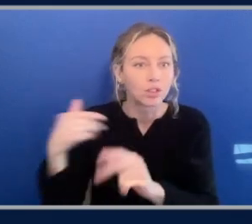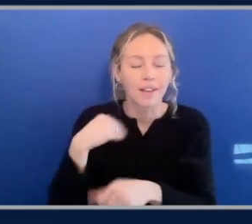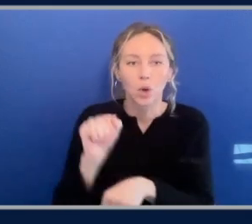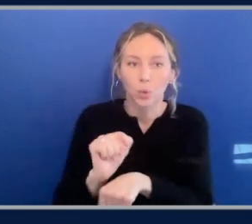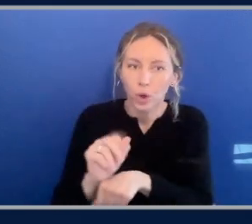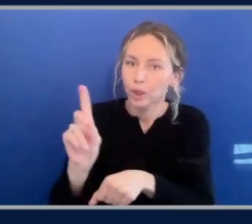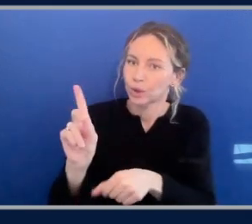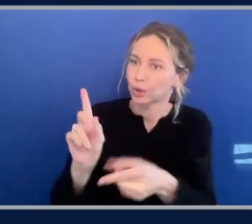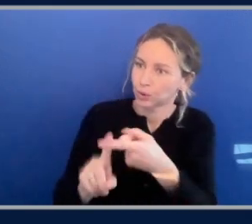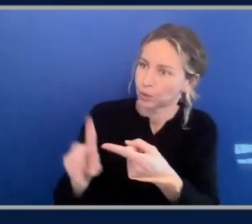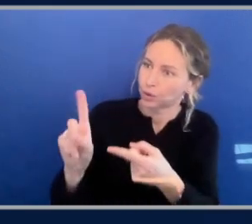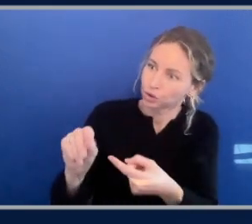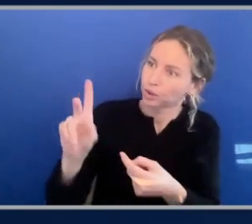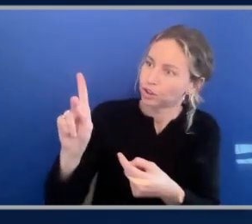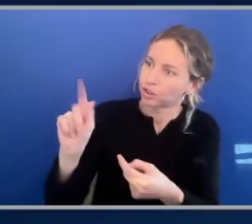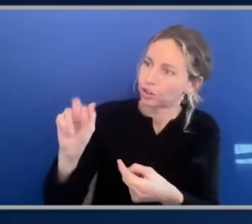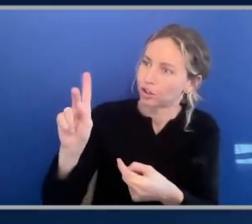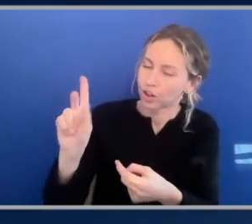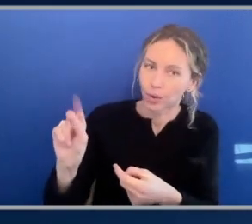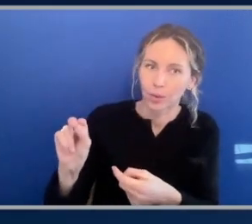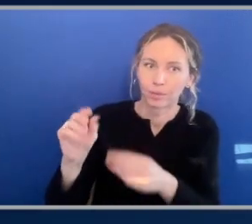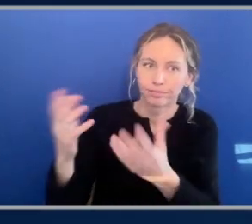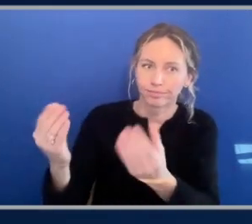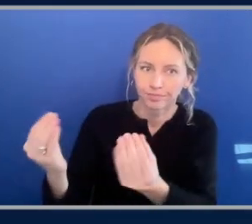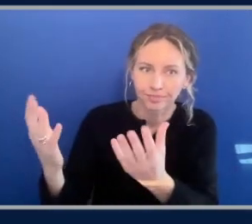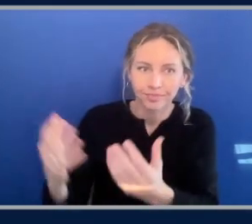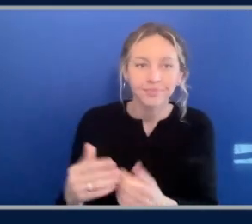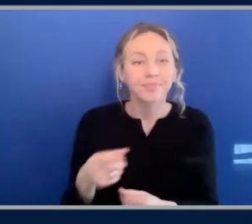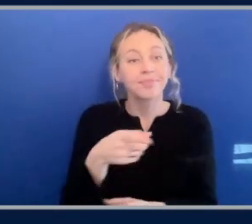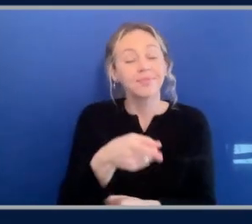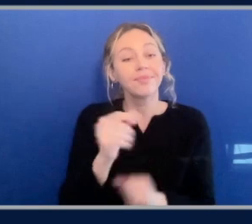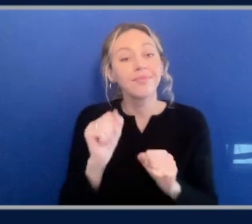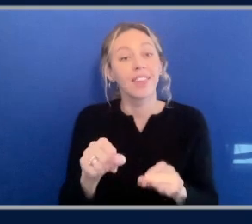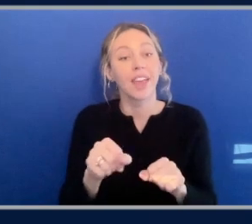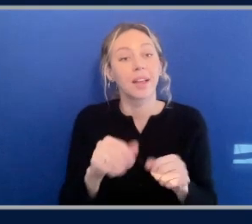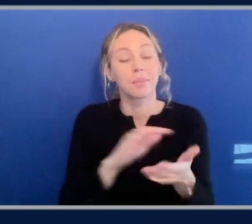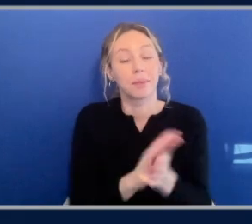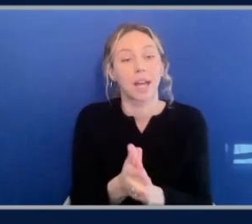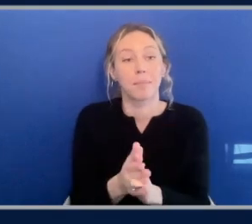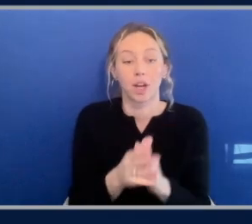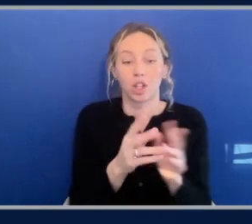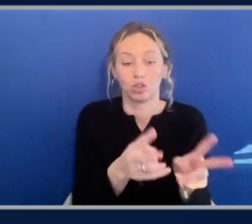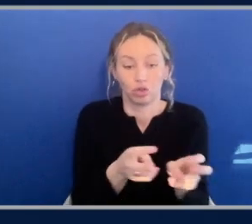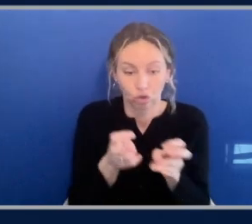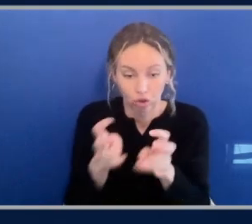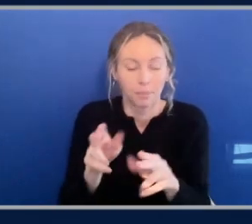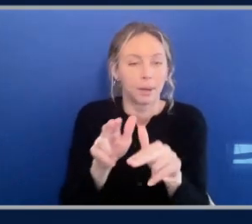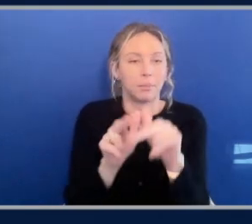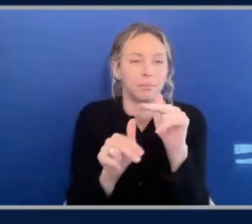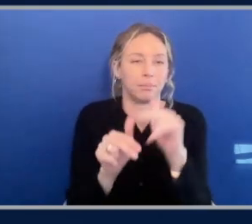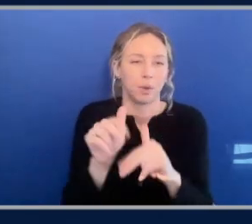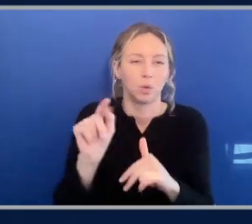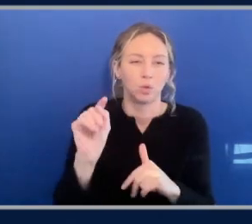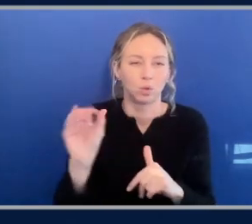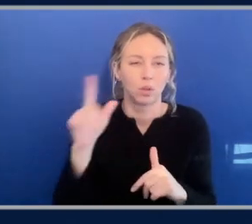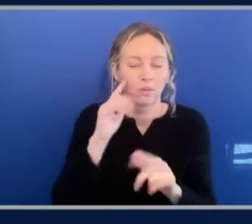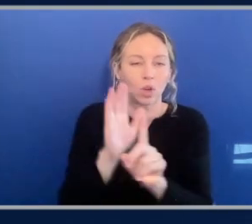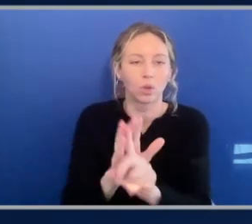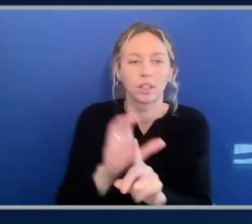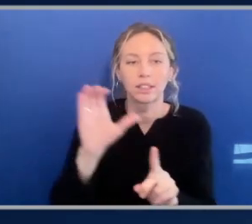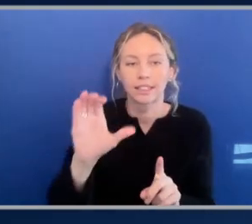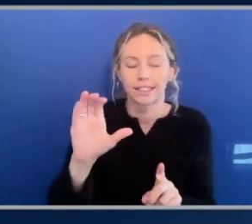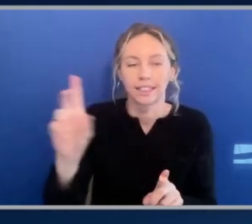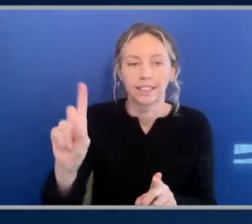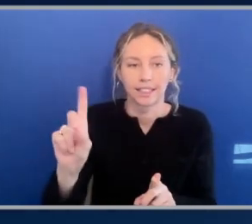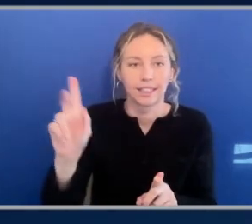do. So Cargo Lambda also can act as a drop-in build tool for your CDK template, and it's got